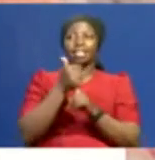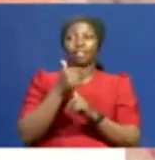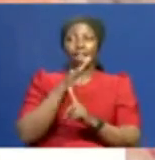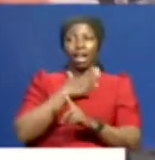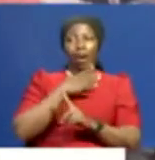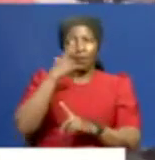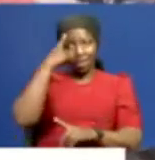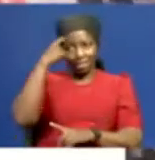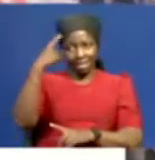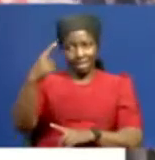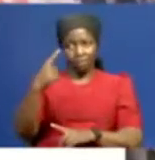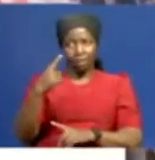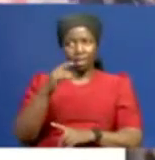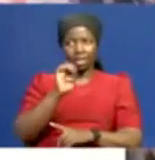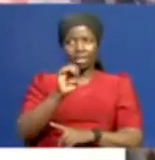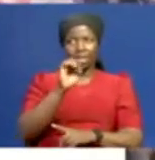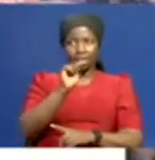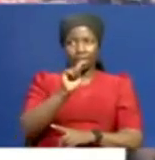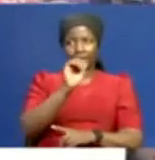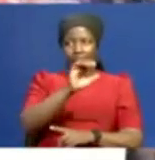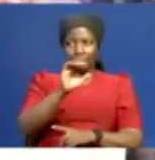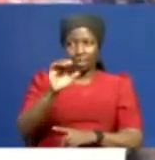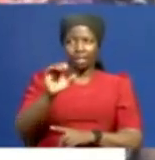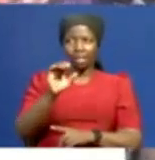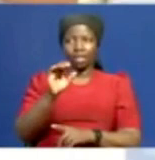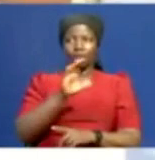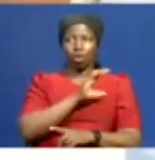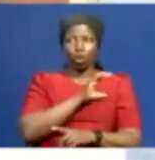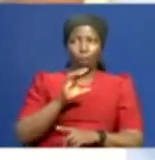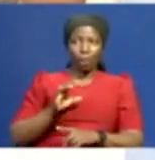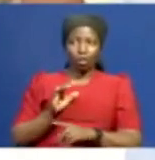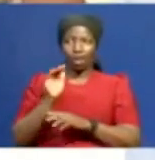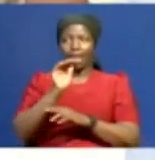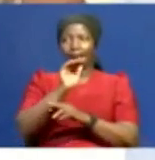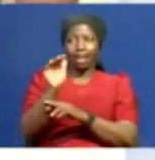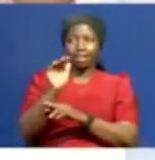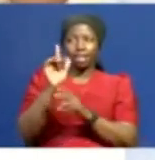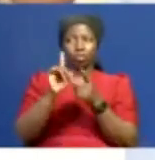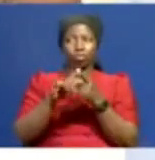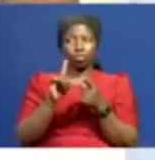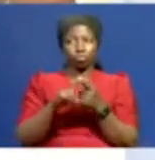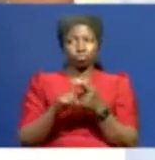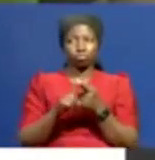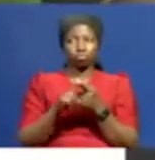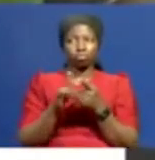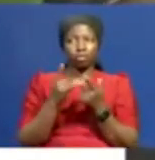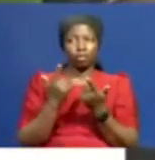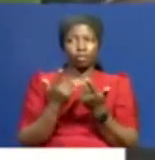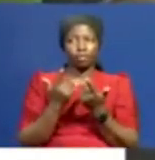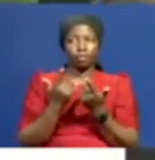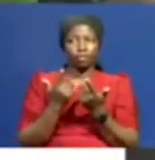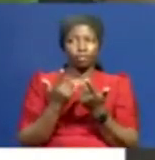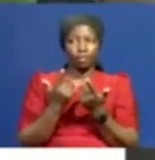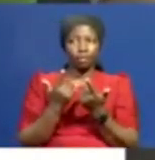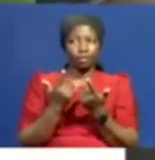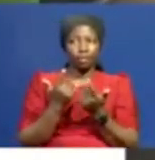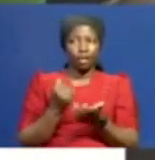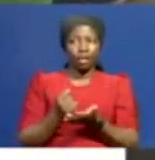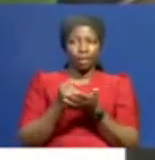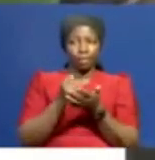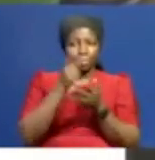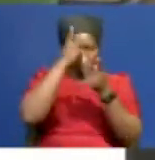dream. The Ethics and Anti-Corruption Commission was urged to embed procurement professionals to aid